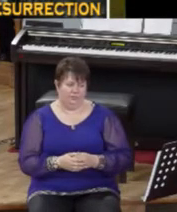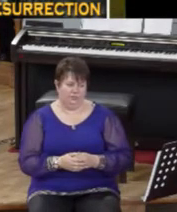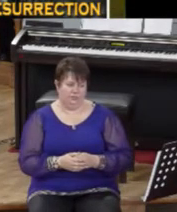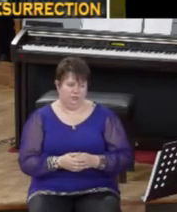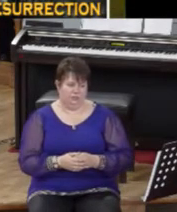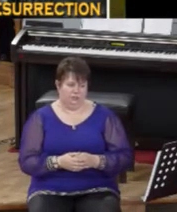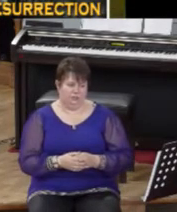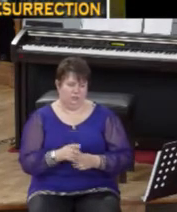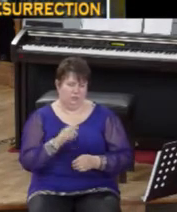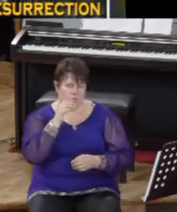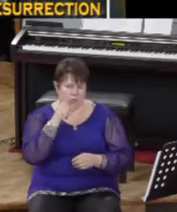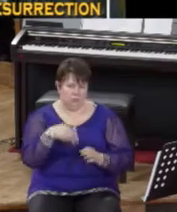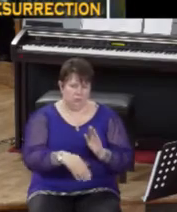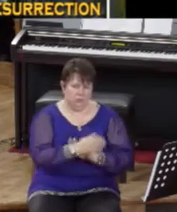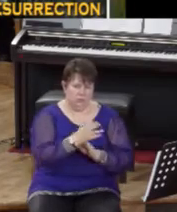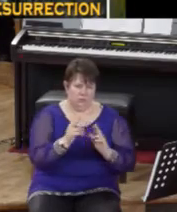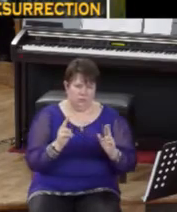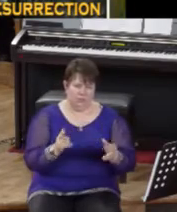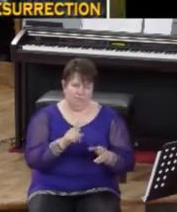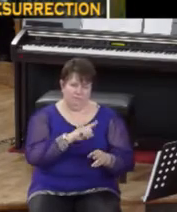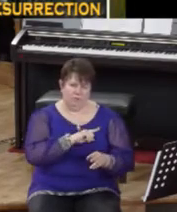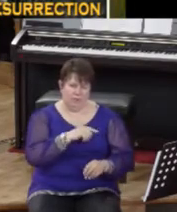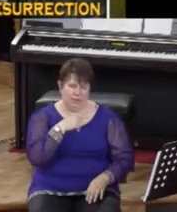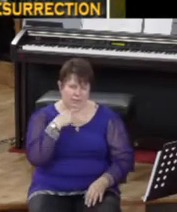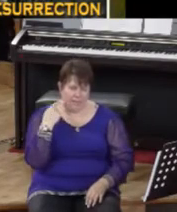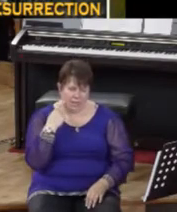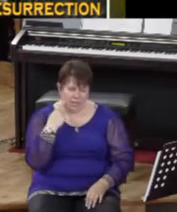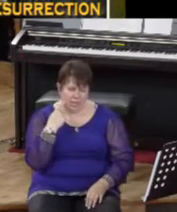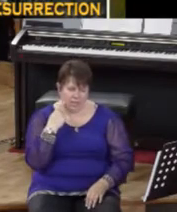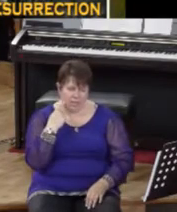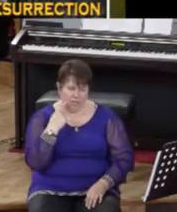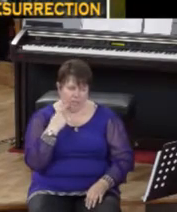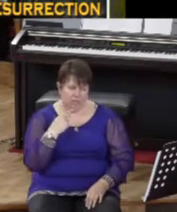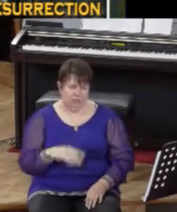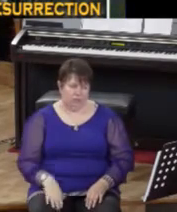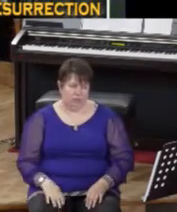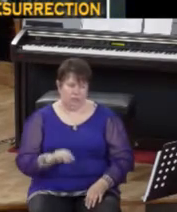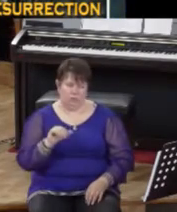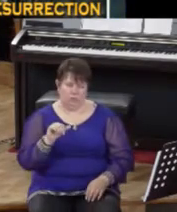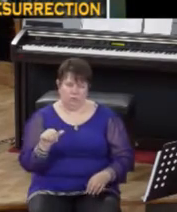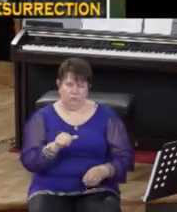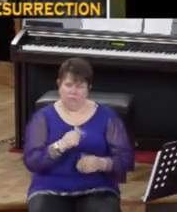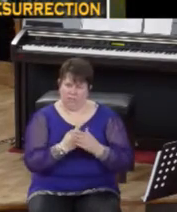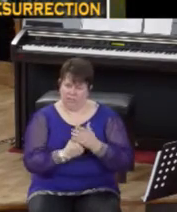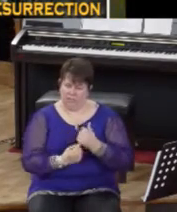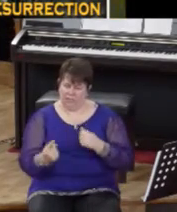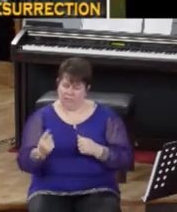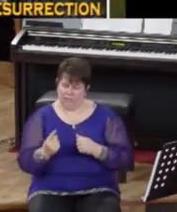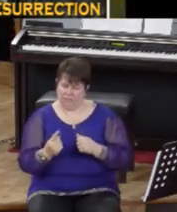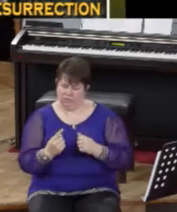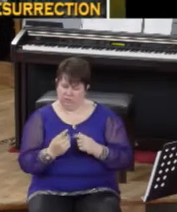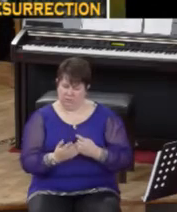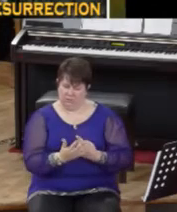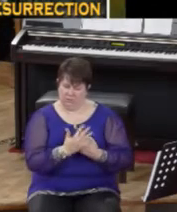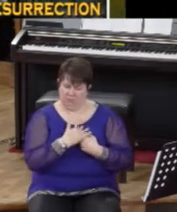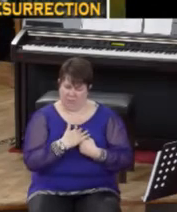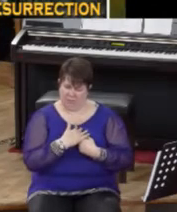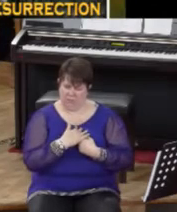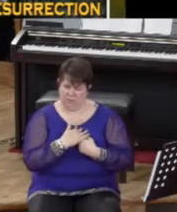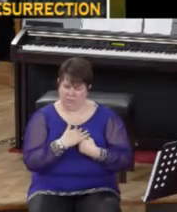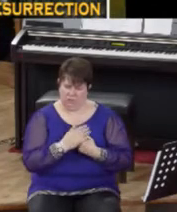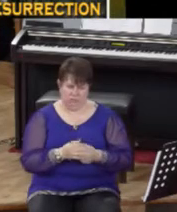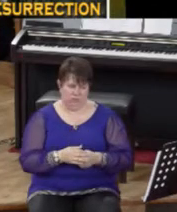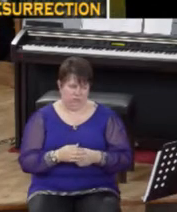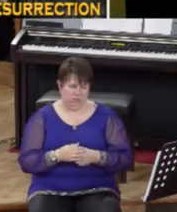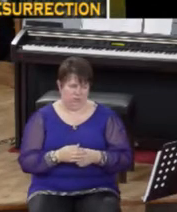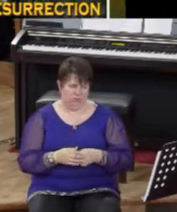Would they have endured persecution, being ostracized, being isolated in the community? Would they have fought against wild